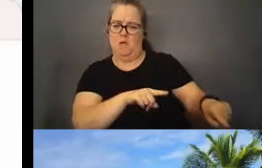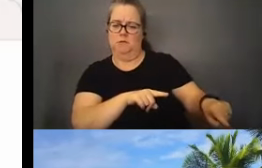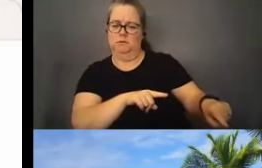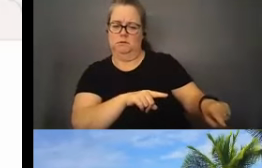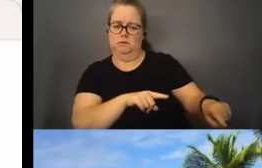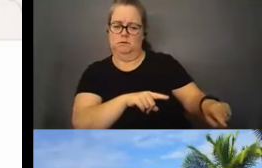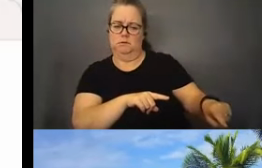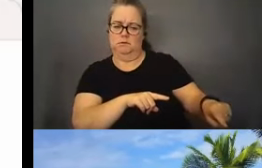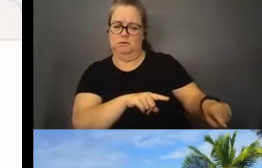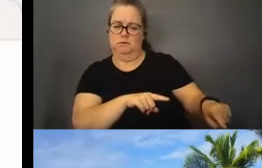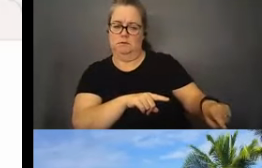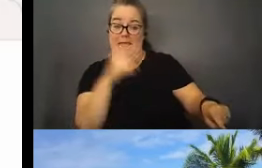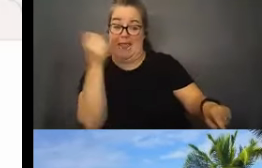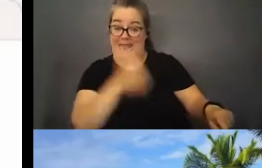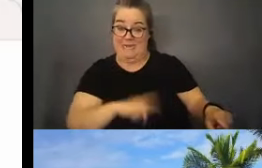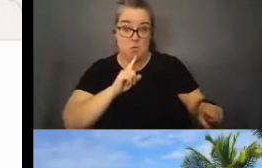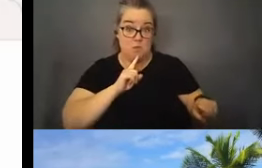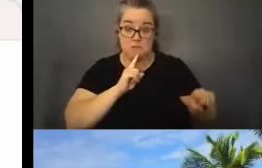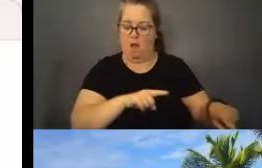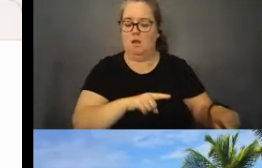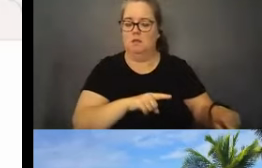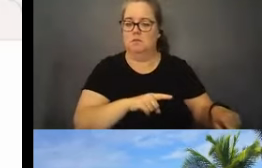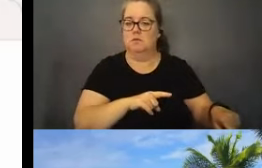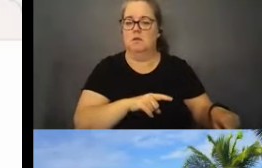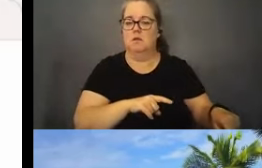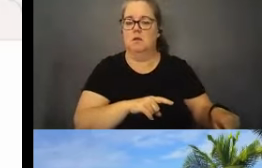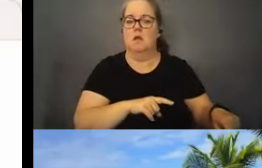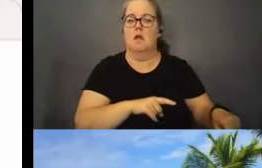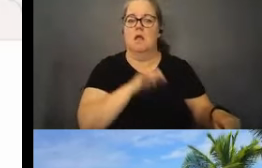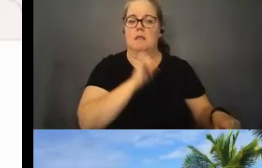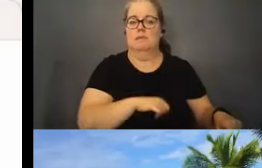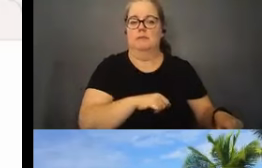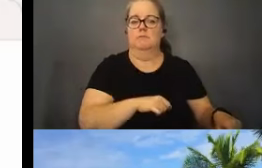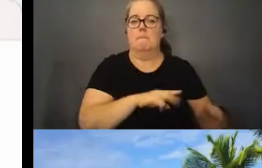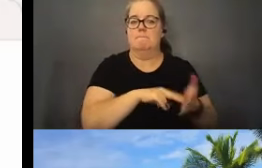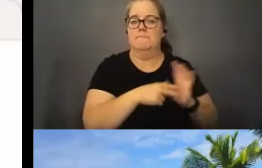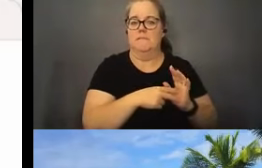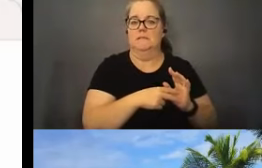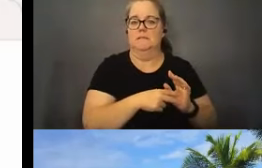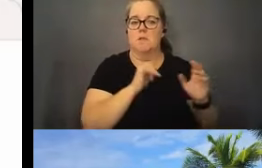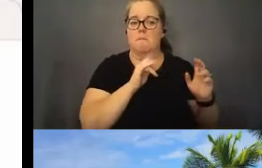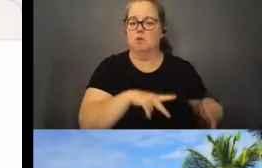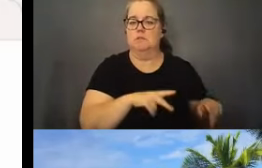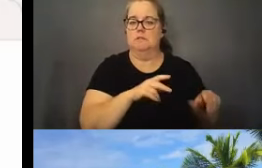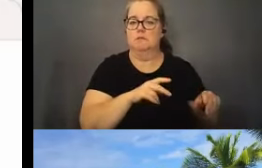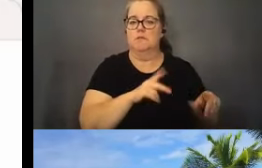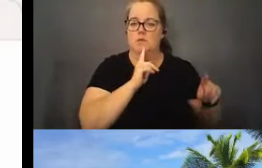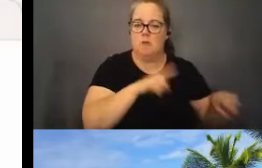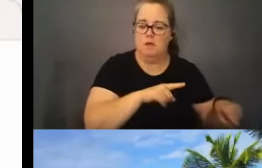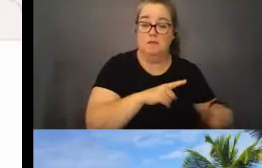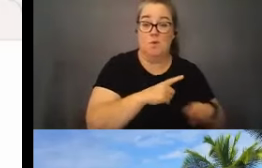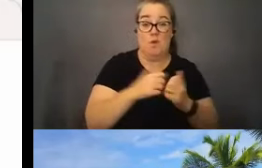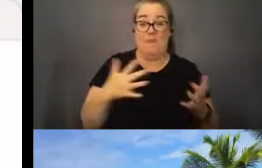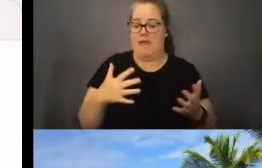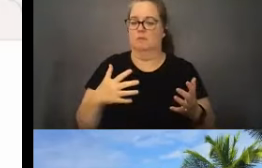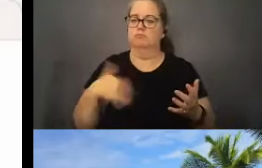there's any type of reaction, then they're responsive. If there's not, they're not responsive. So it's